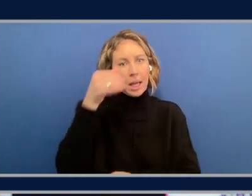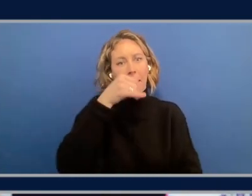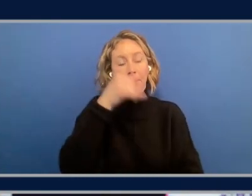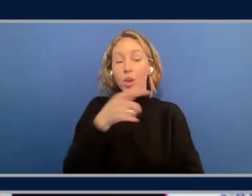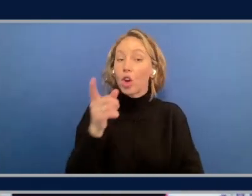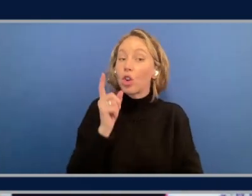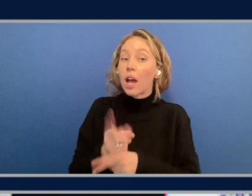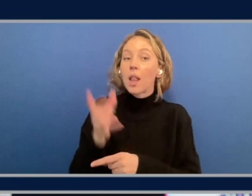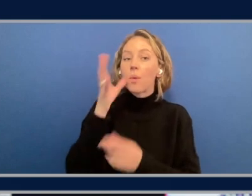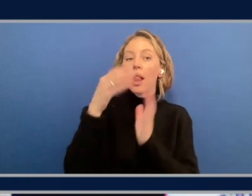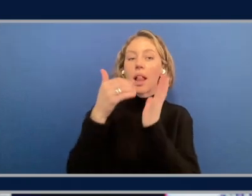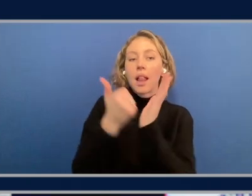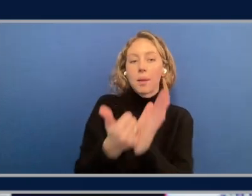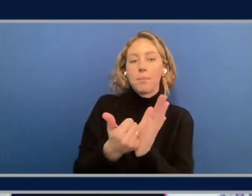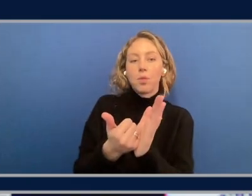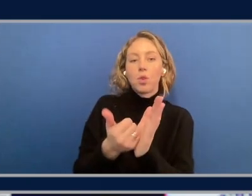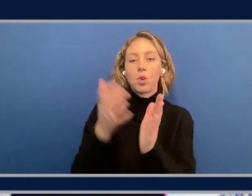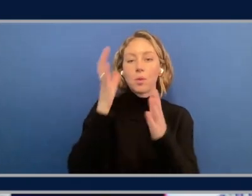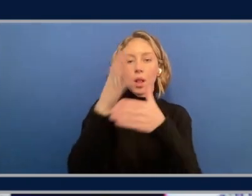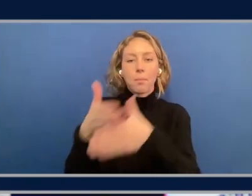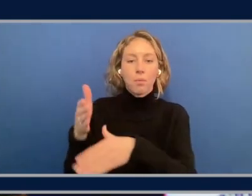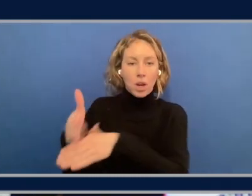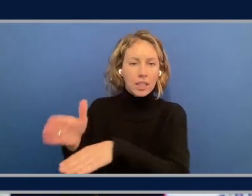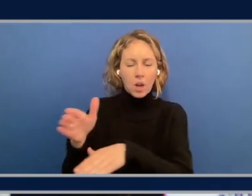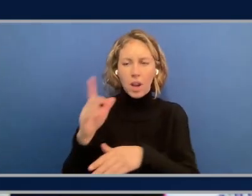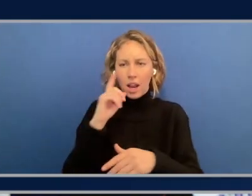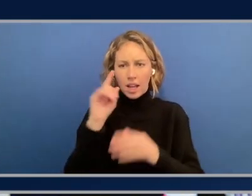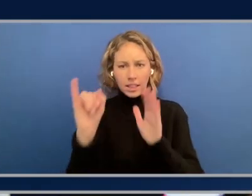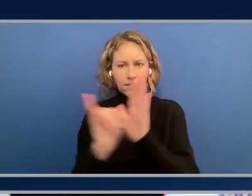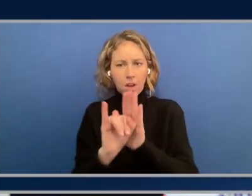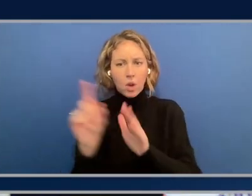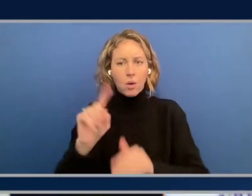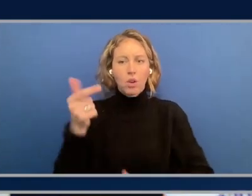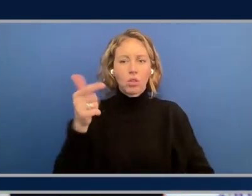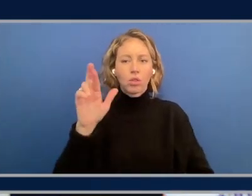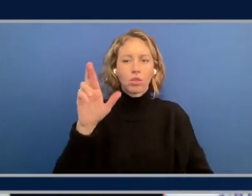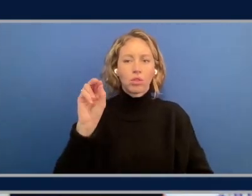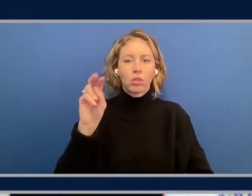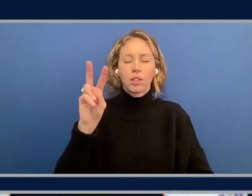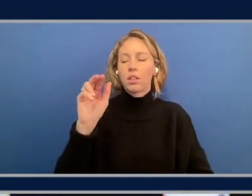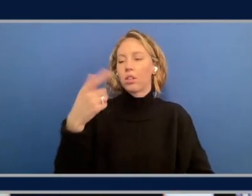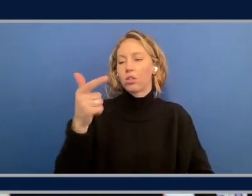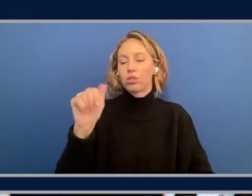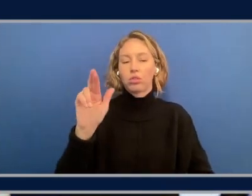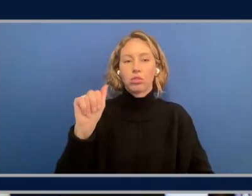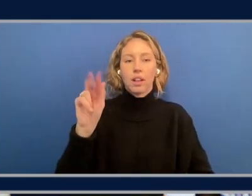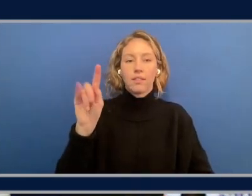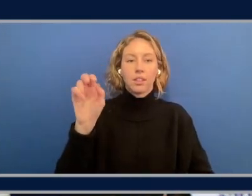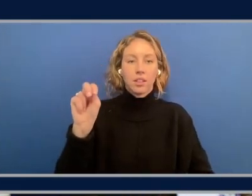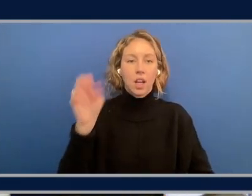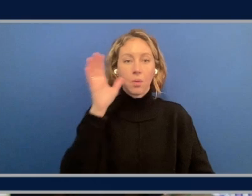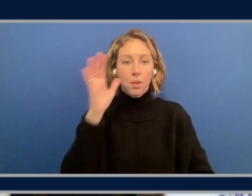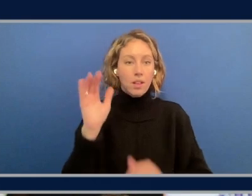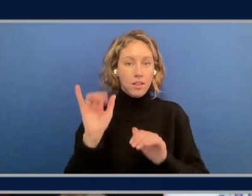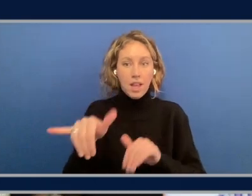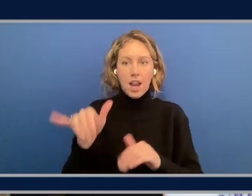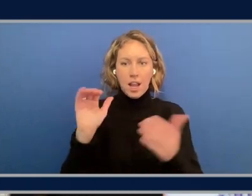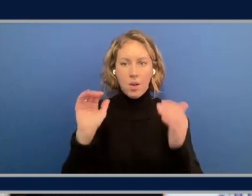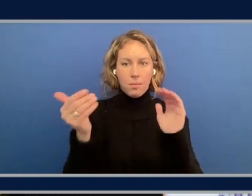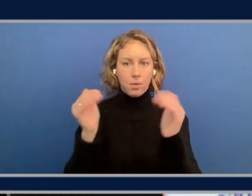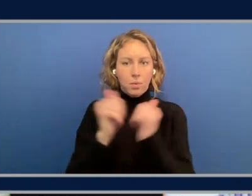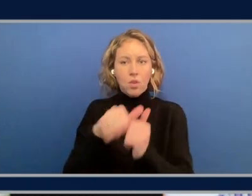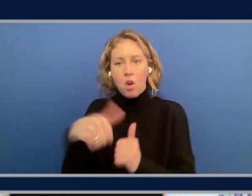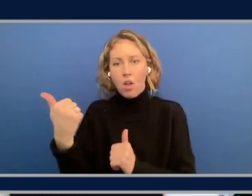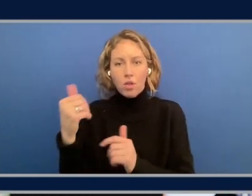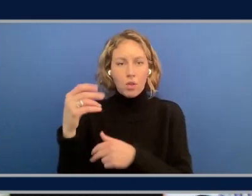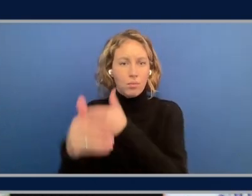you break down and identify where Graviton stands today in comparison with other processor types in the environment. So you can see